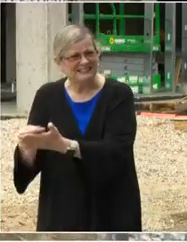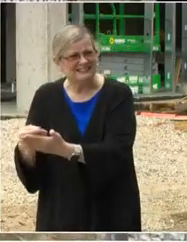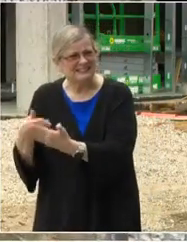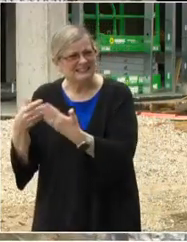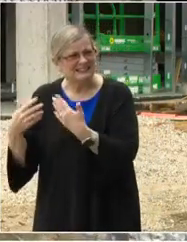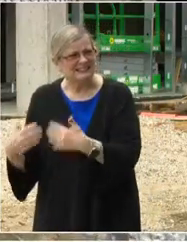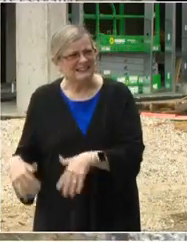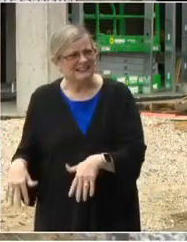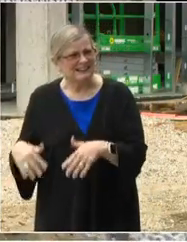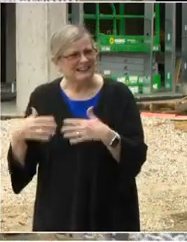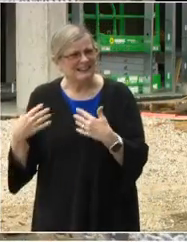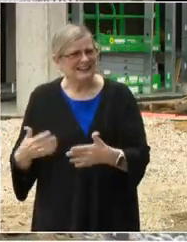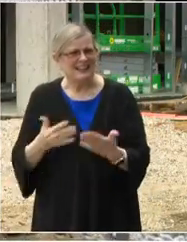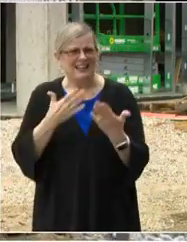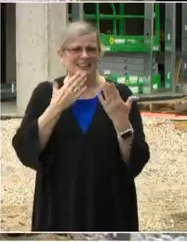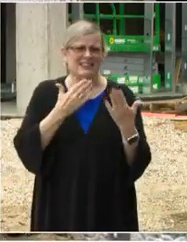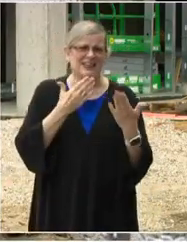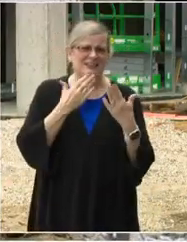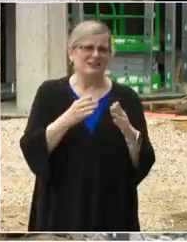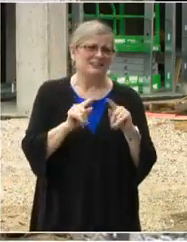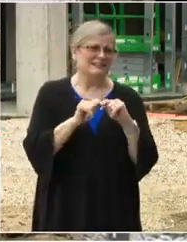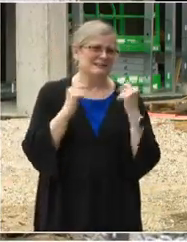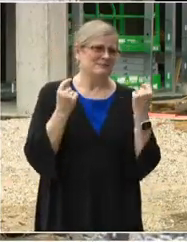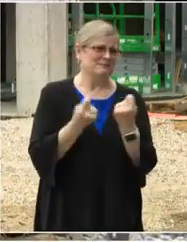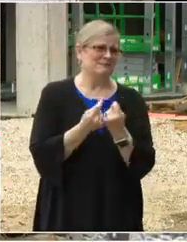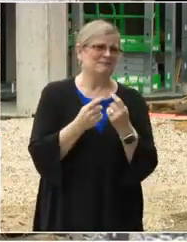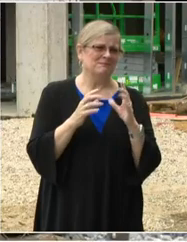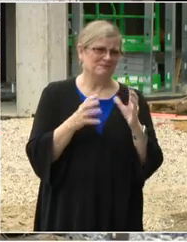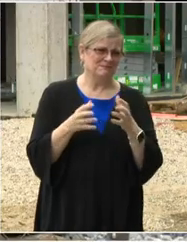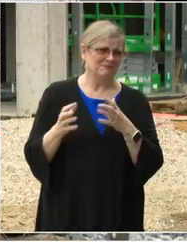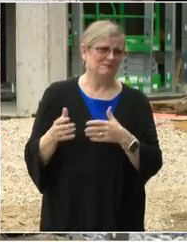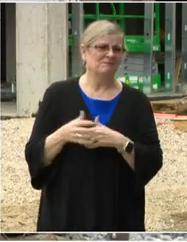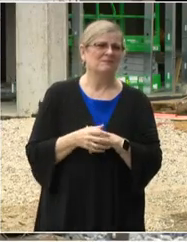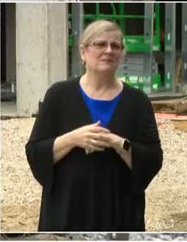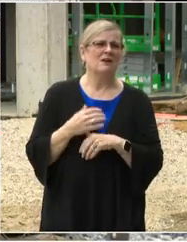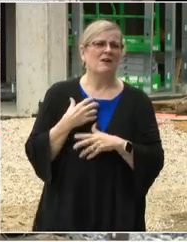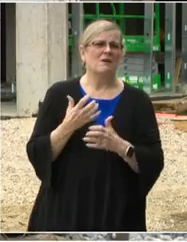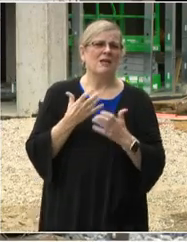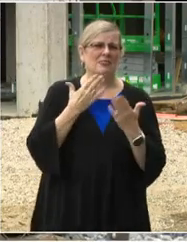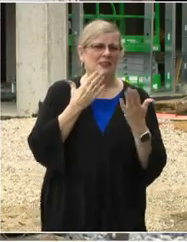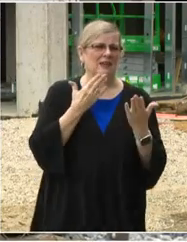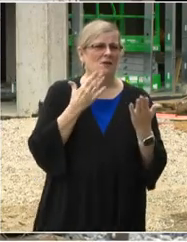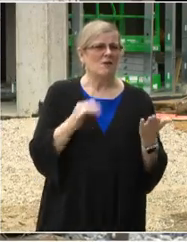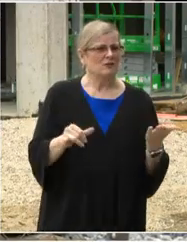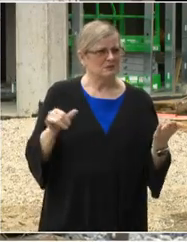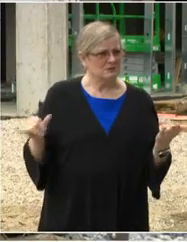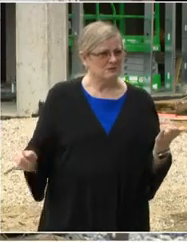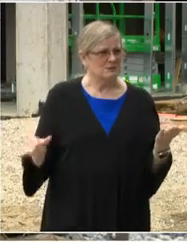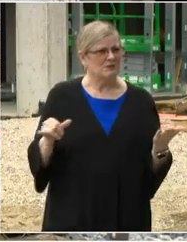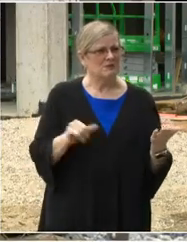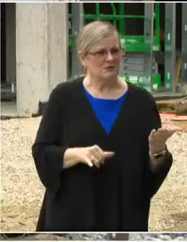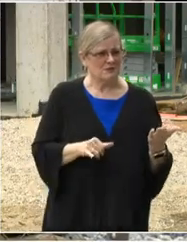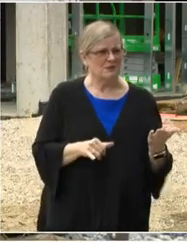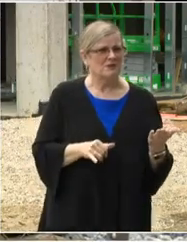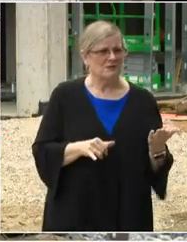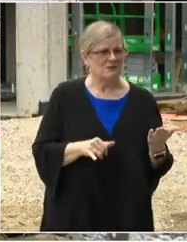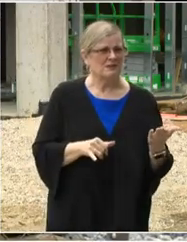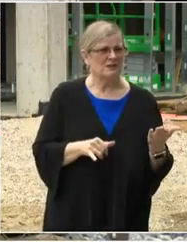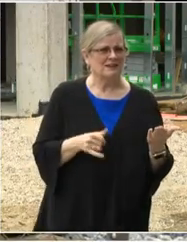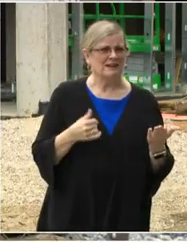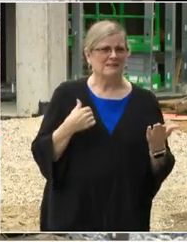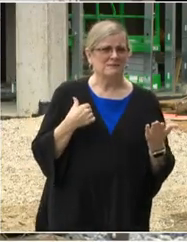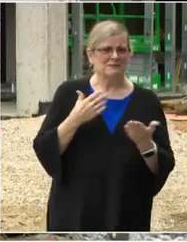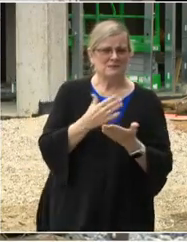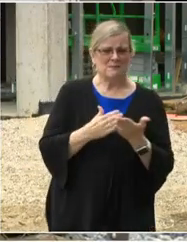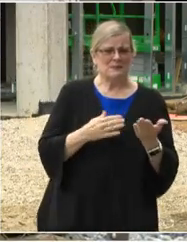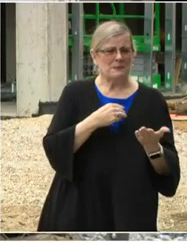Thanks to the whole team. And I want to thank also, I know Commissioner Bass is still here with us. He